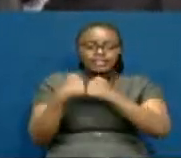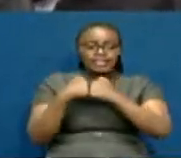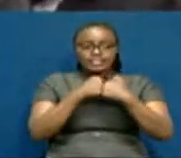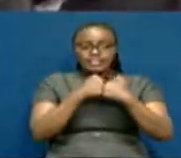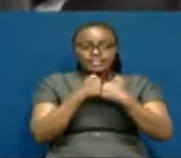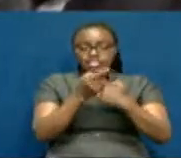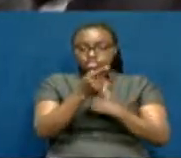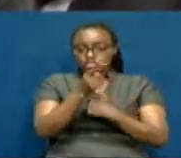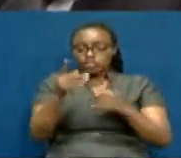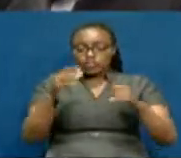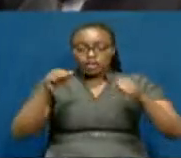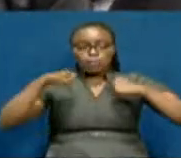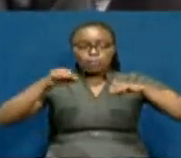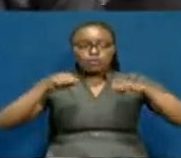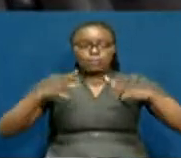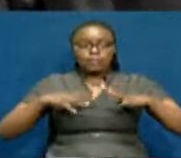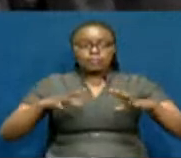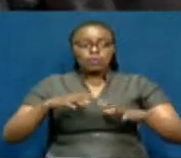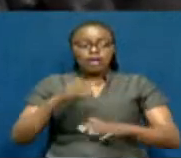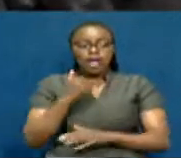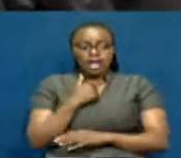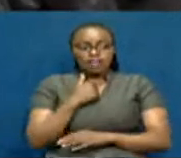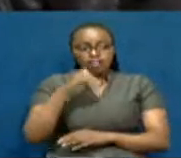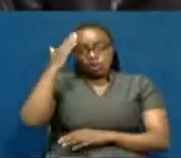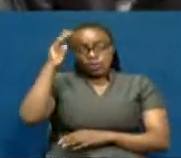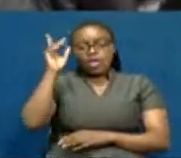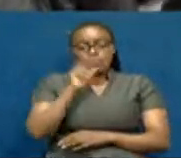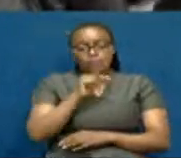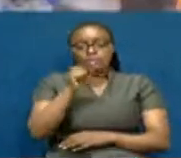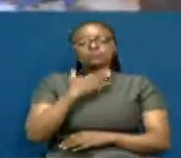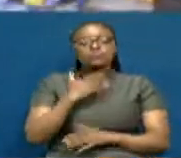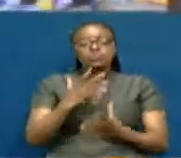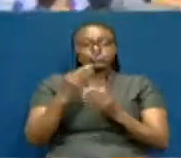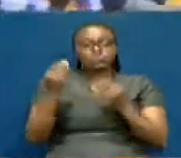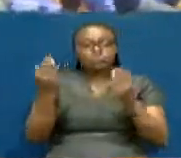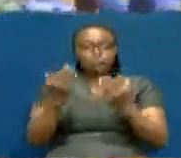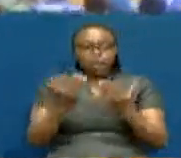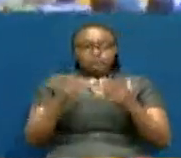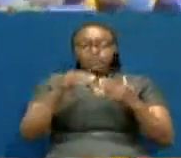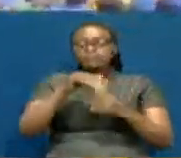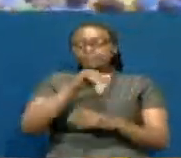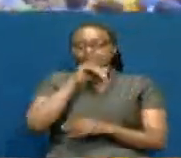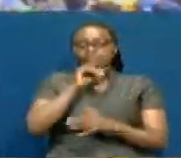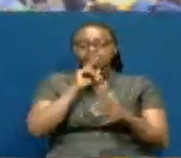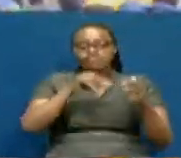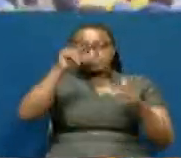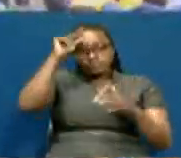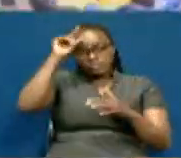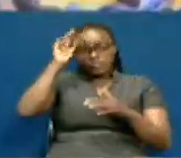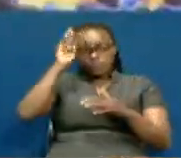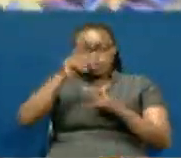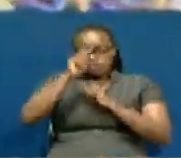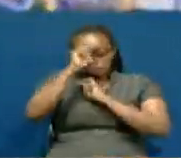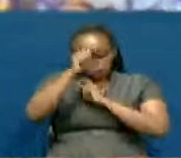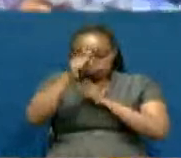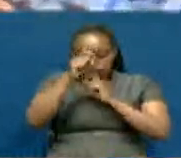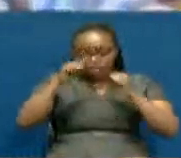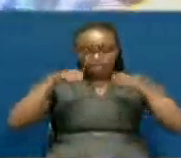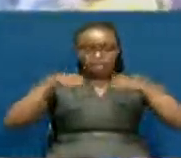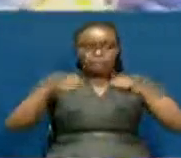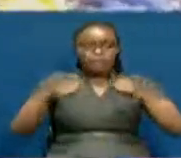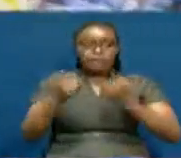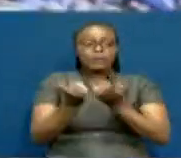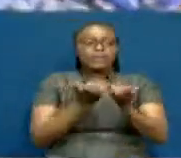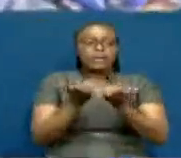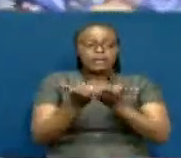mko nayo kama Boda Boda, najua pale tunataka kwenda. Odinga further said his government will bring dignity into the Boda Boda